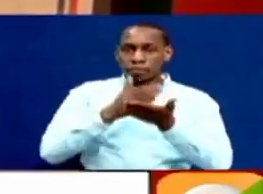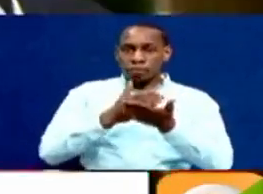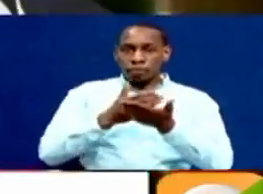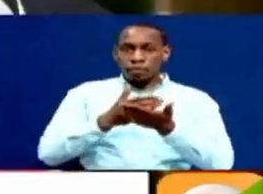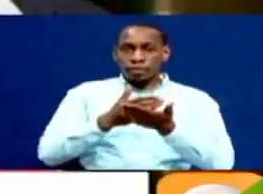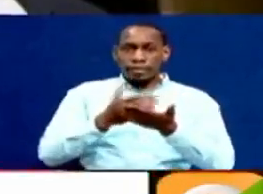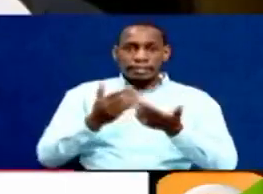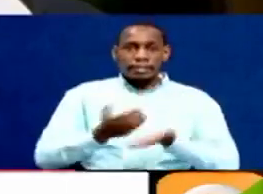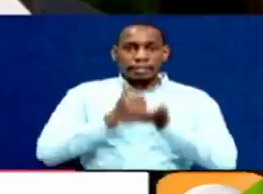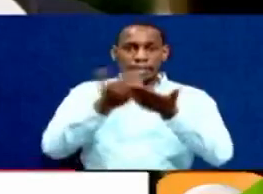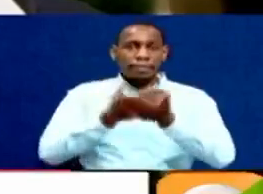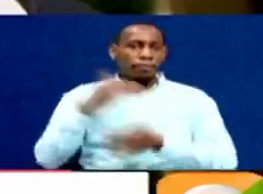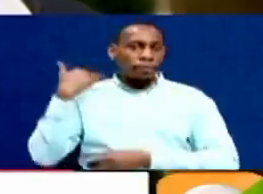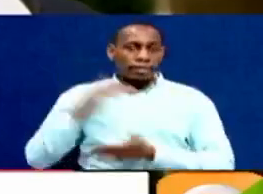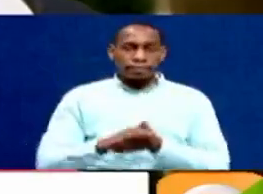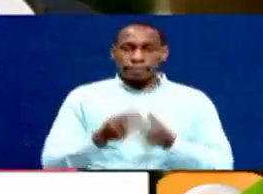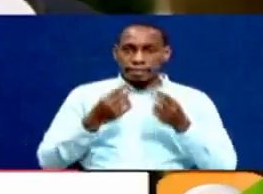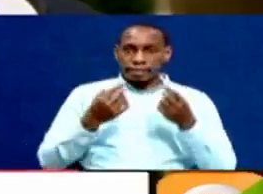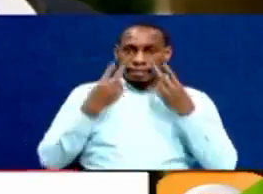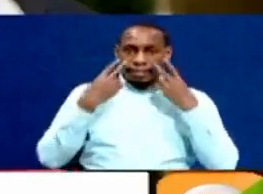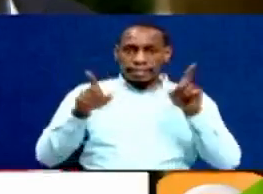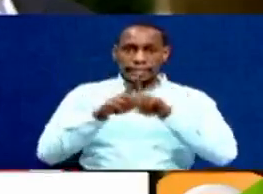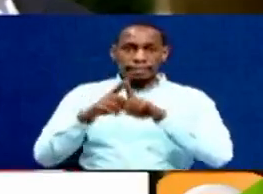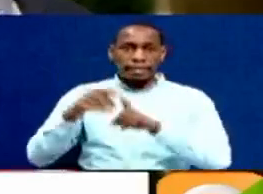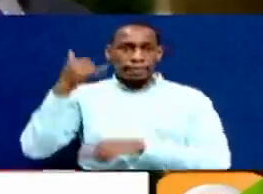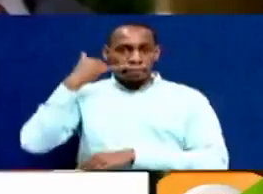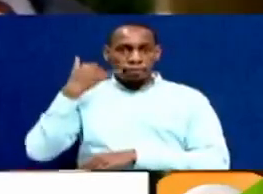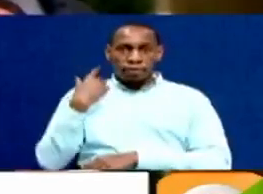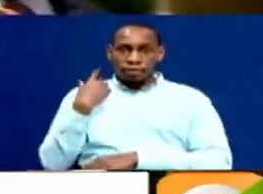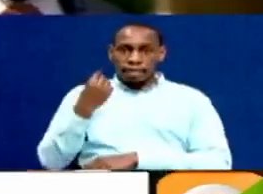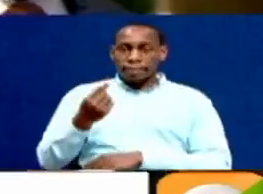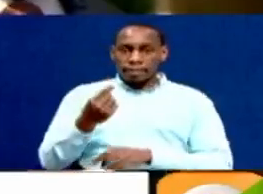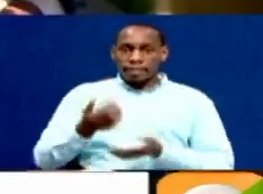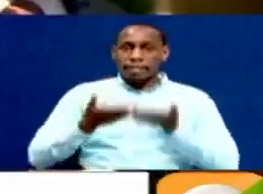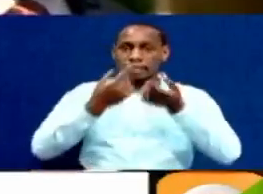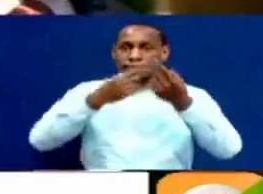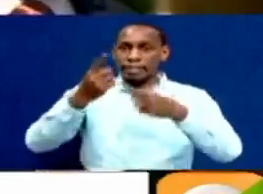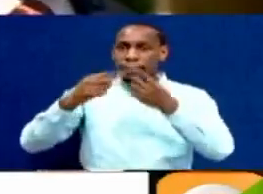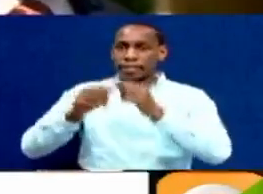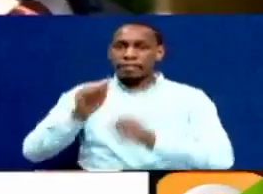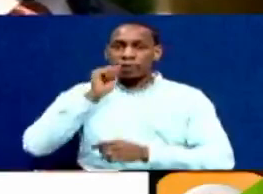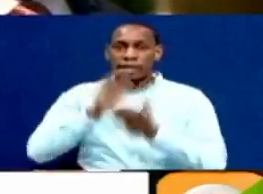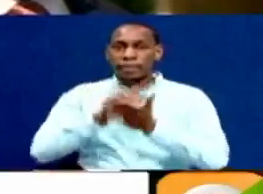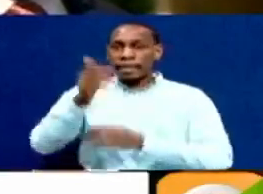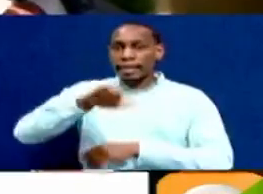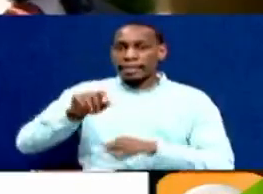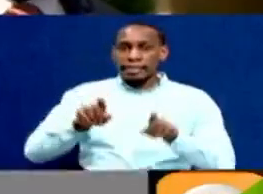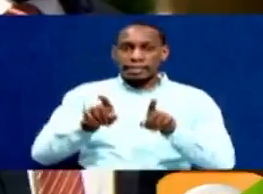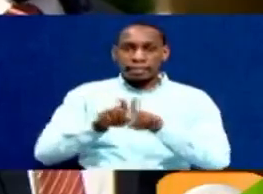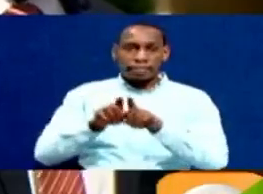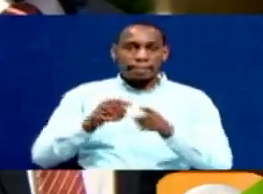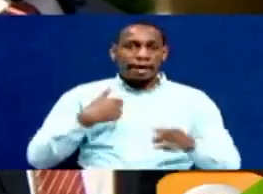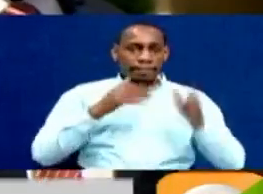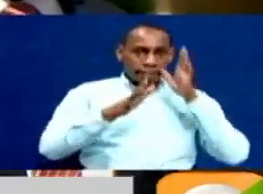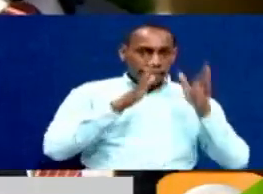another level. Now, we've seen similar hotlines deliver significant success in the UK and elsewhere, and we hope this